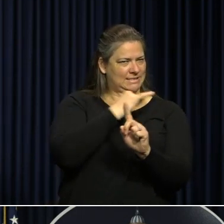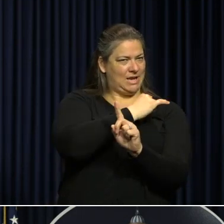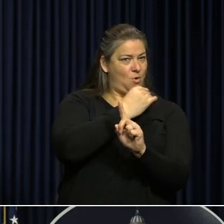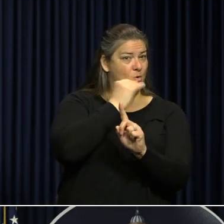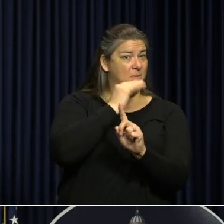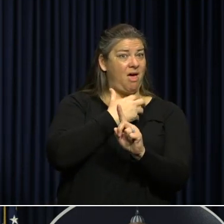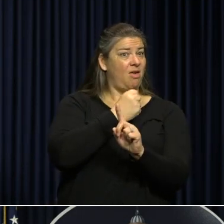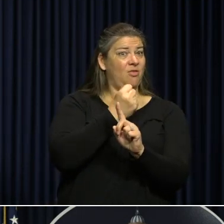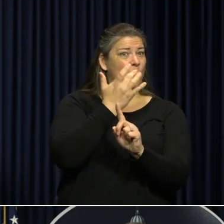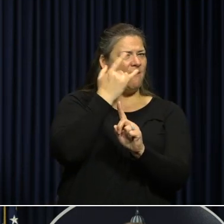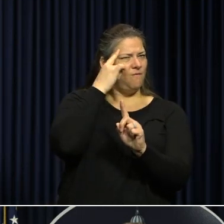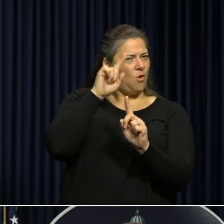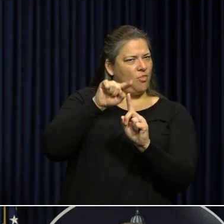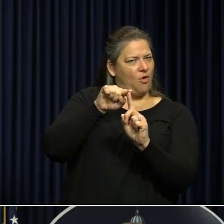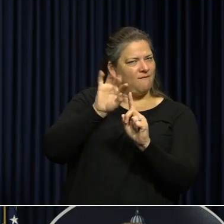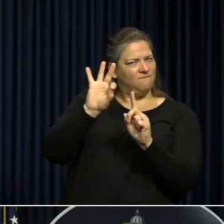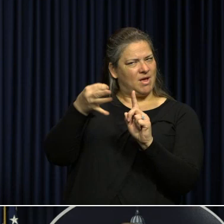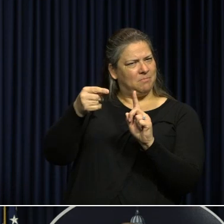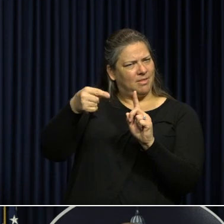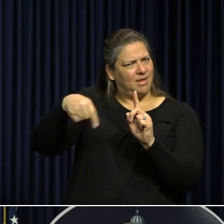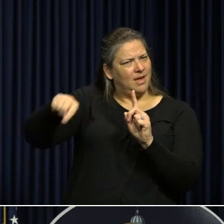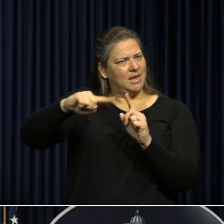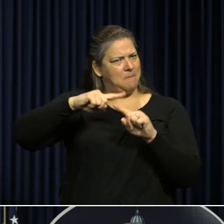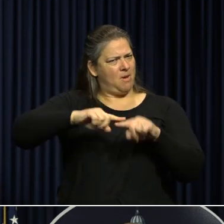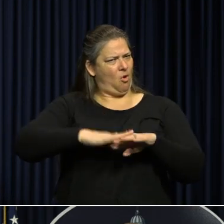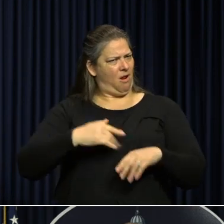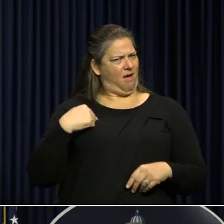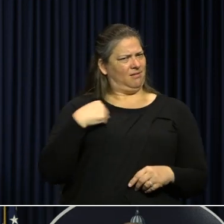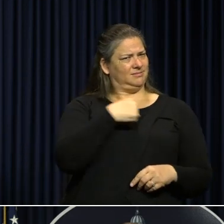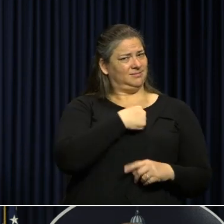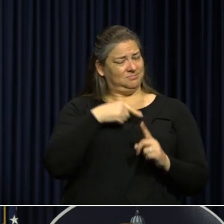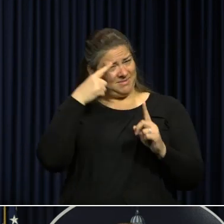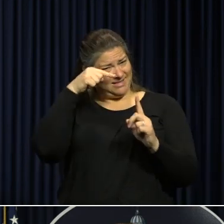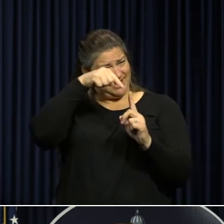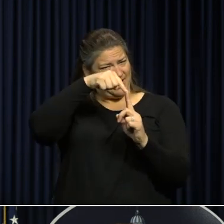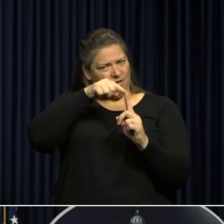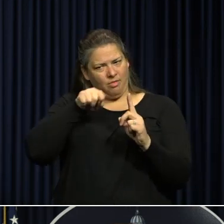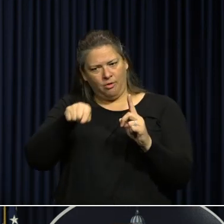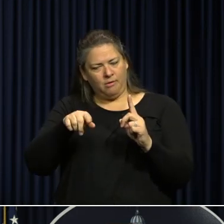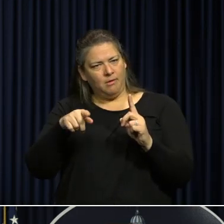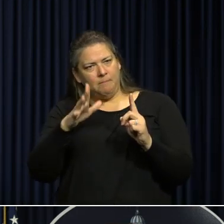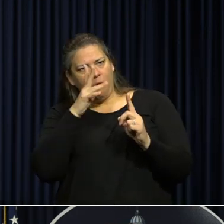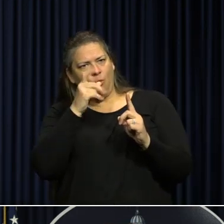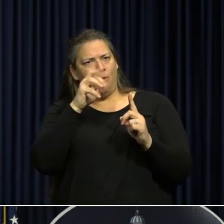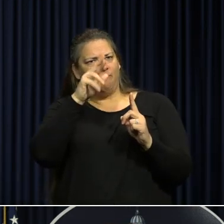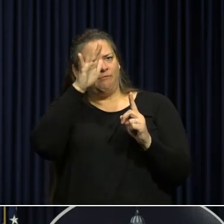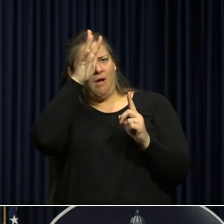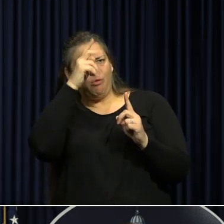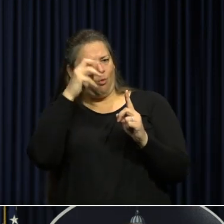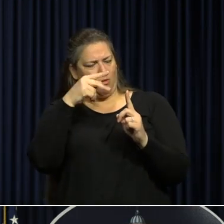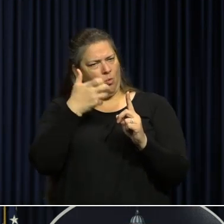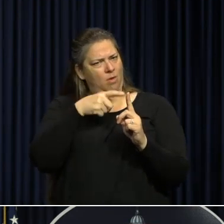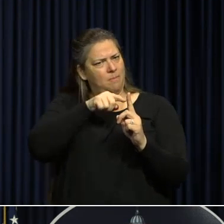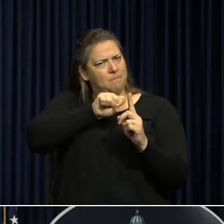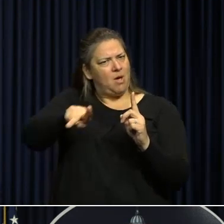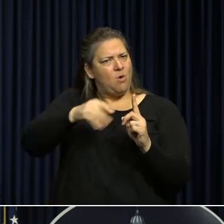their families that are counting on us because they want mom or dad to come home and to come home healthy.